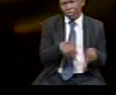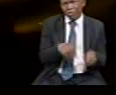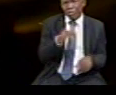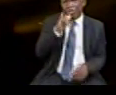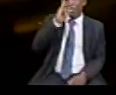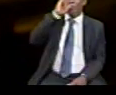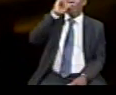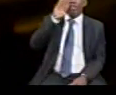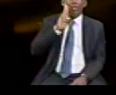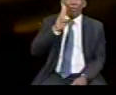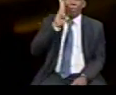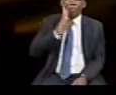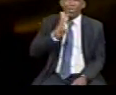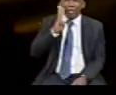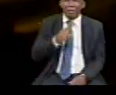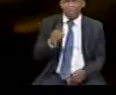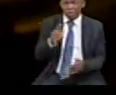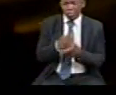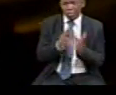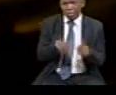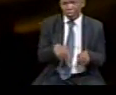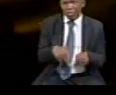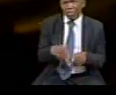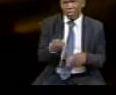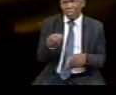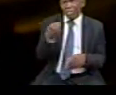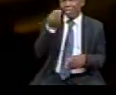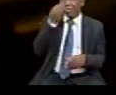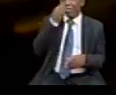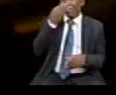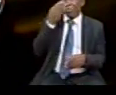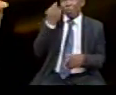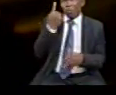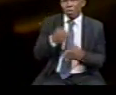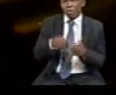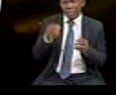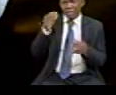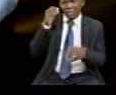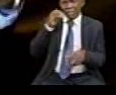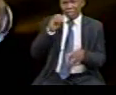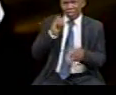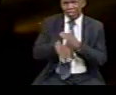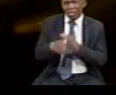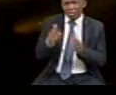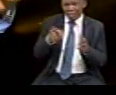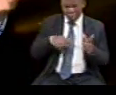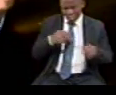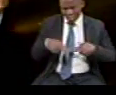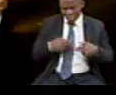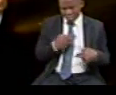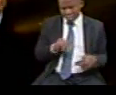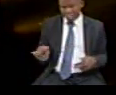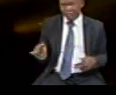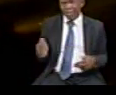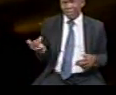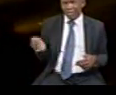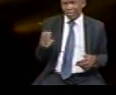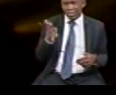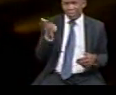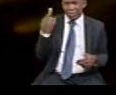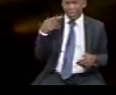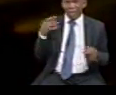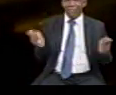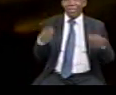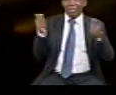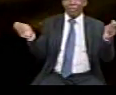drinking intoxicants. They were smoking things. They said, we are celebrating. We are rejoicing. Birthday.